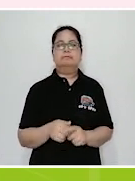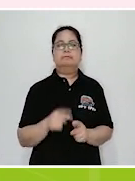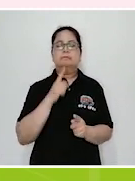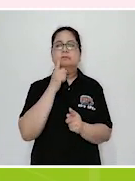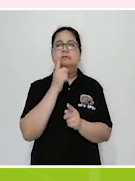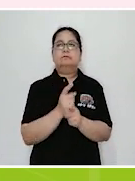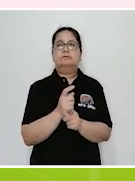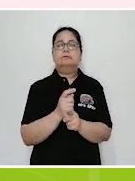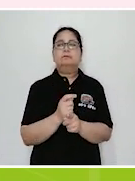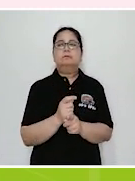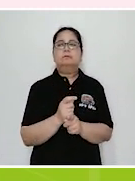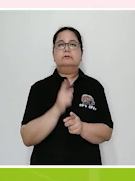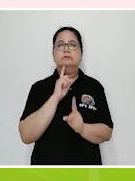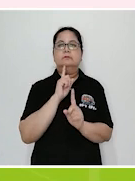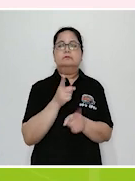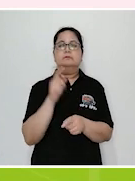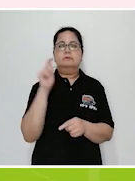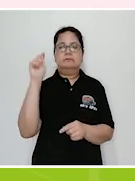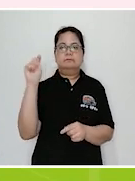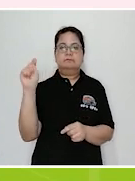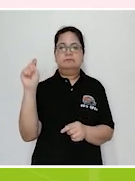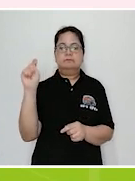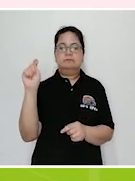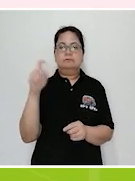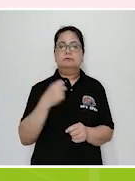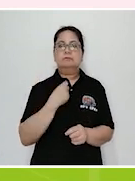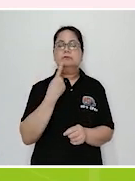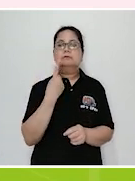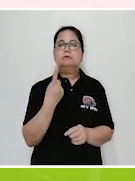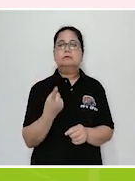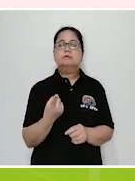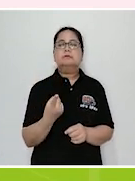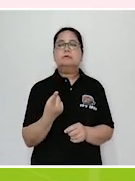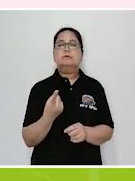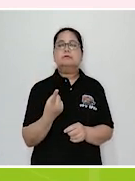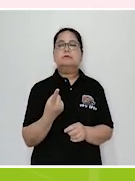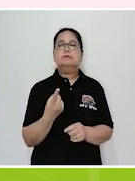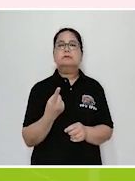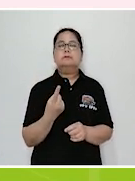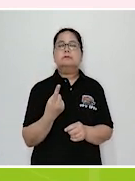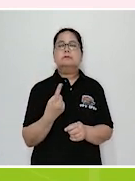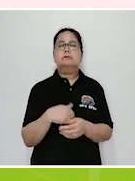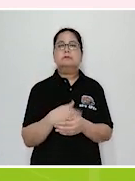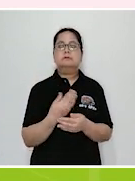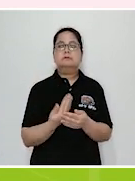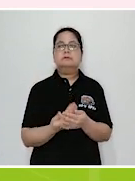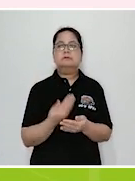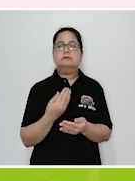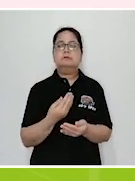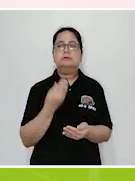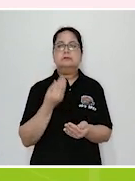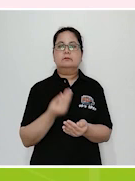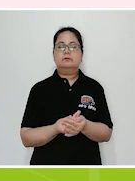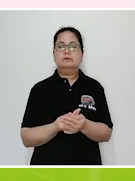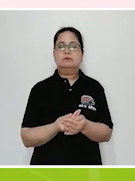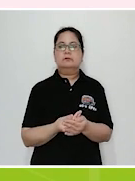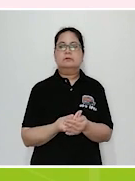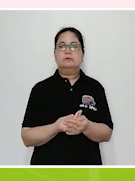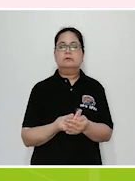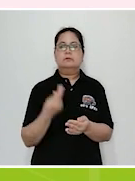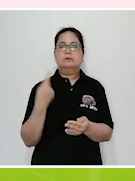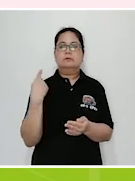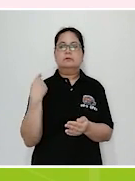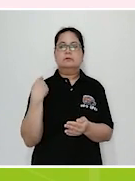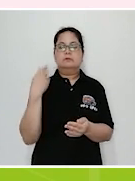The correct answer is T. We tend to say something based on the pieces of evidences we already